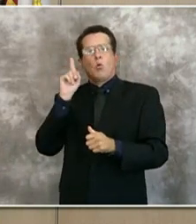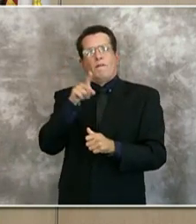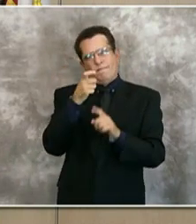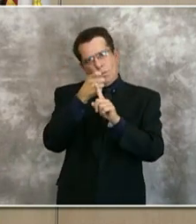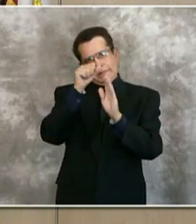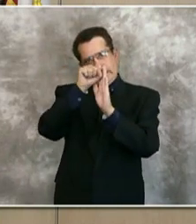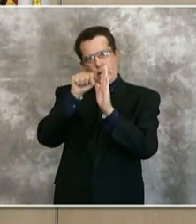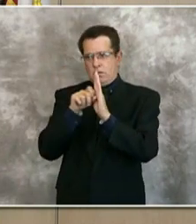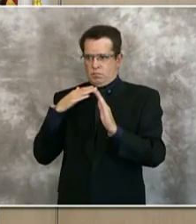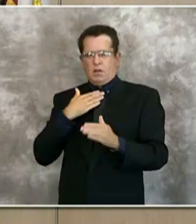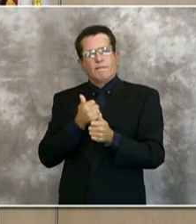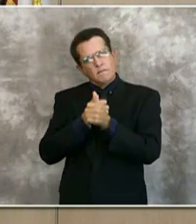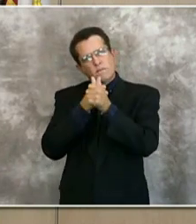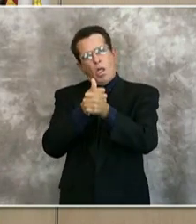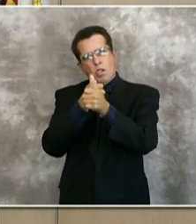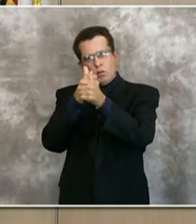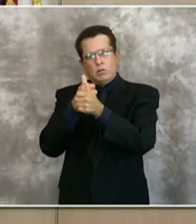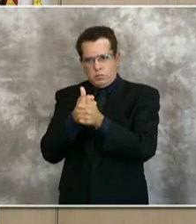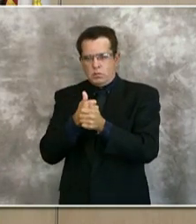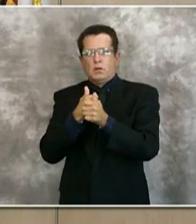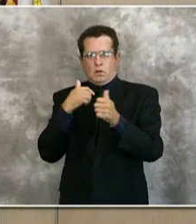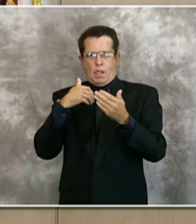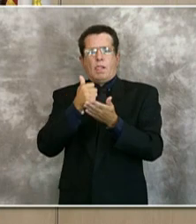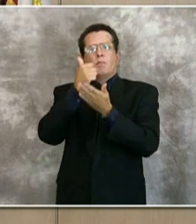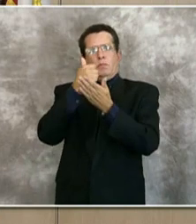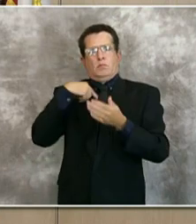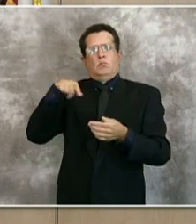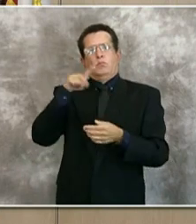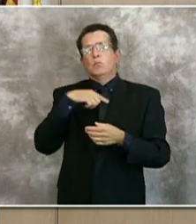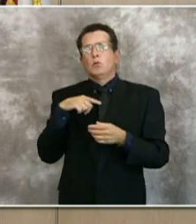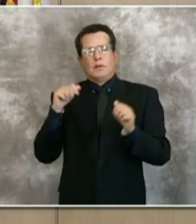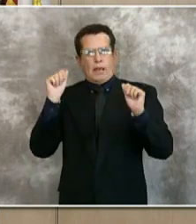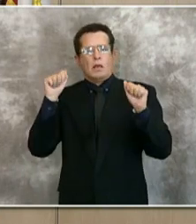state and help us to